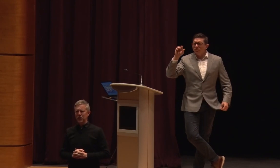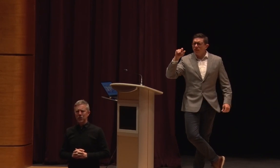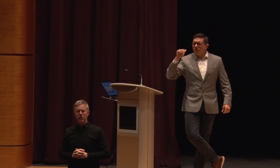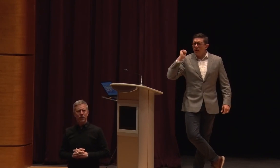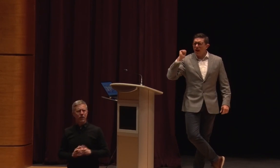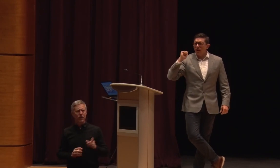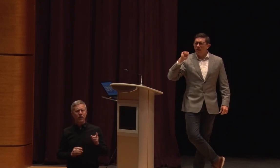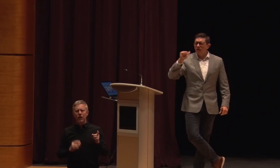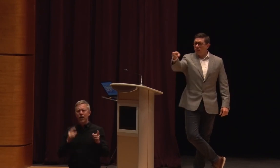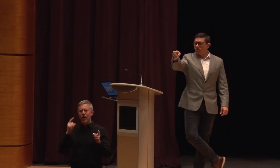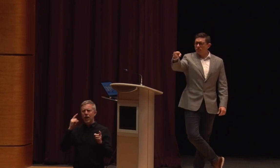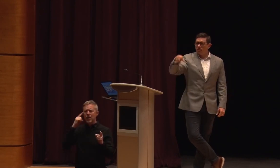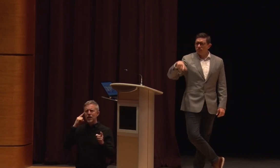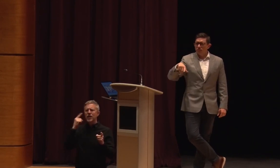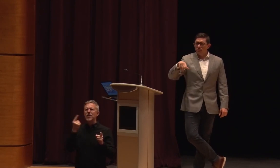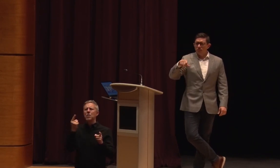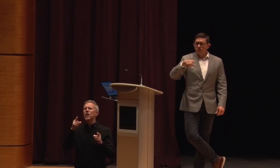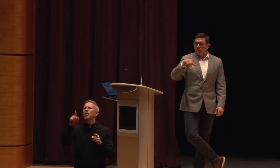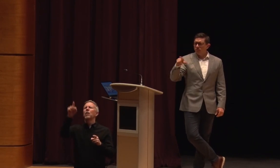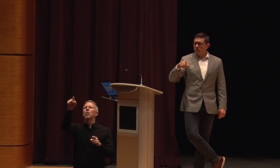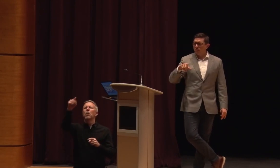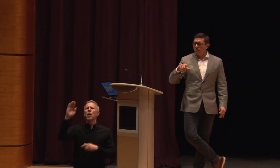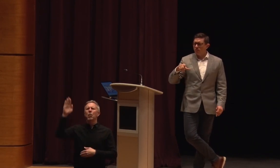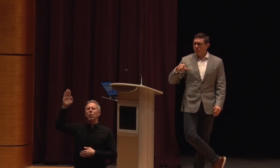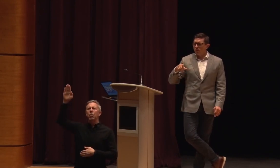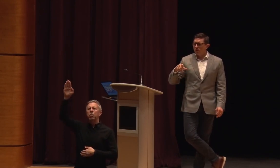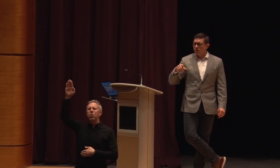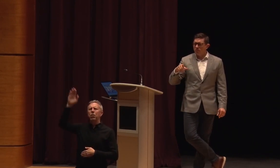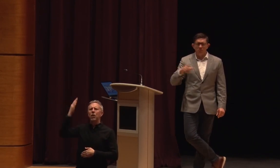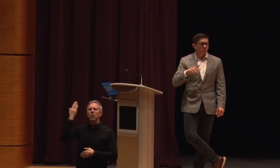I think I saw someone raise a hand in the back. Yeah.